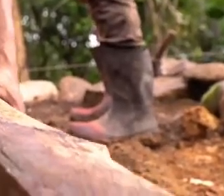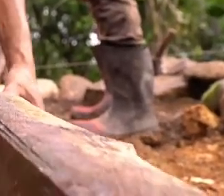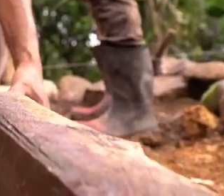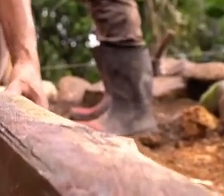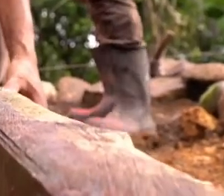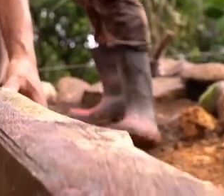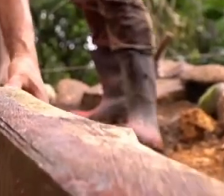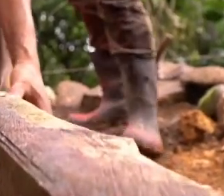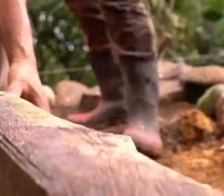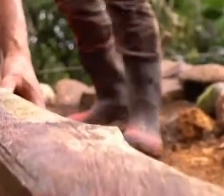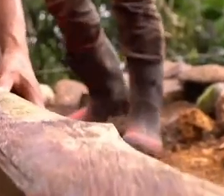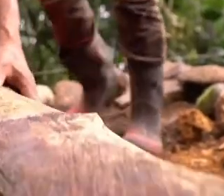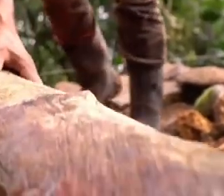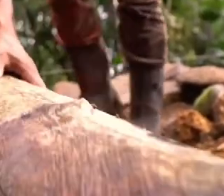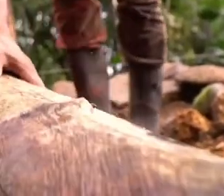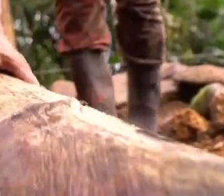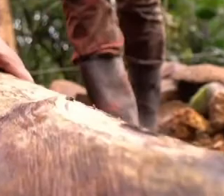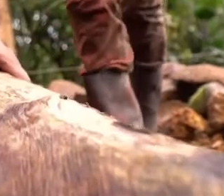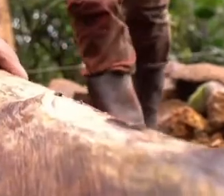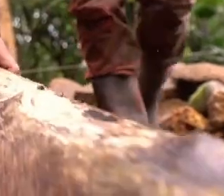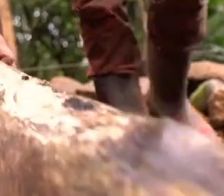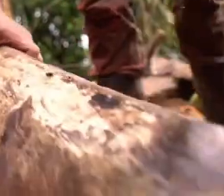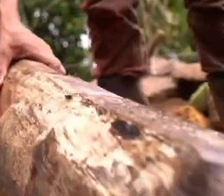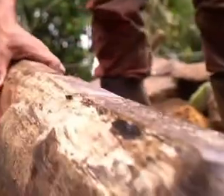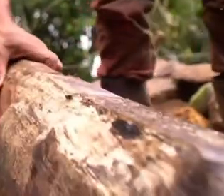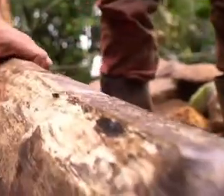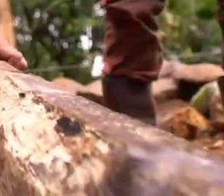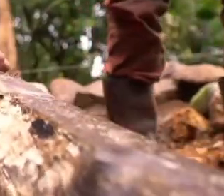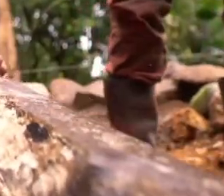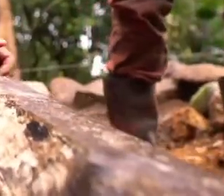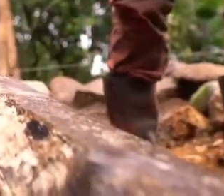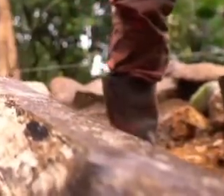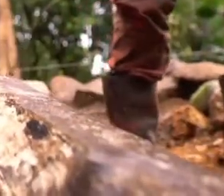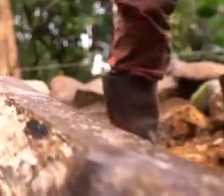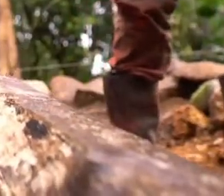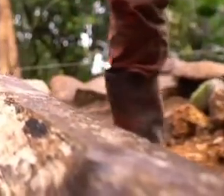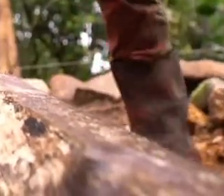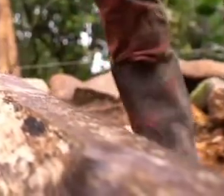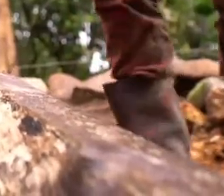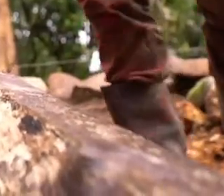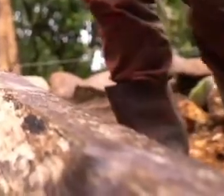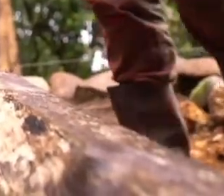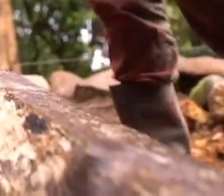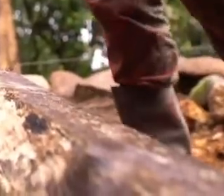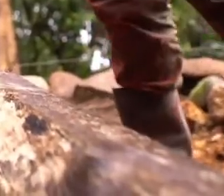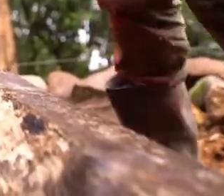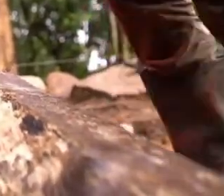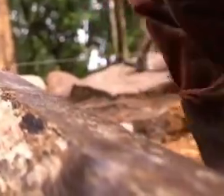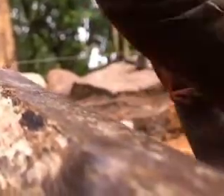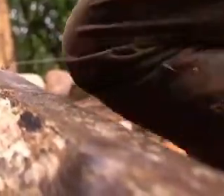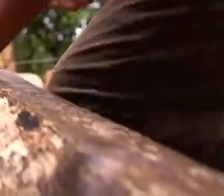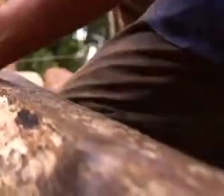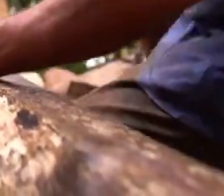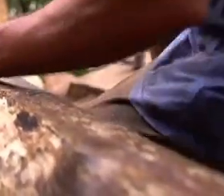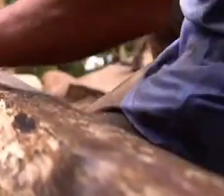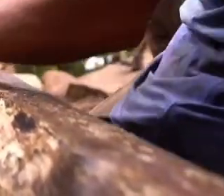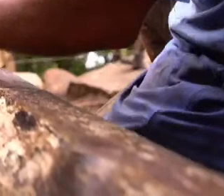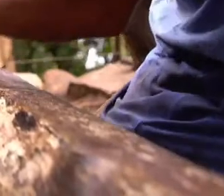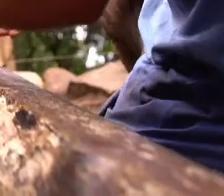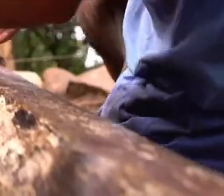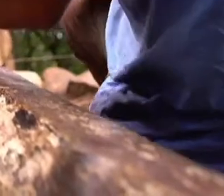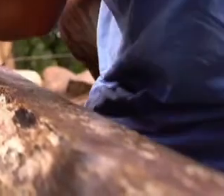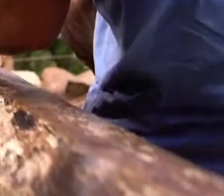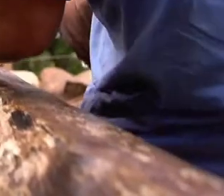leveled the ground and we felled the trees, and we're going to have a